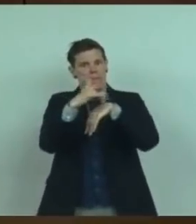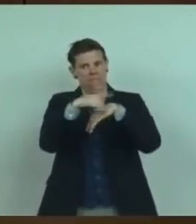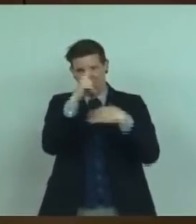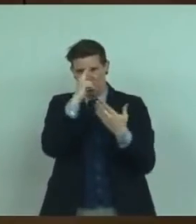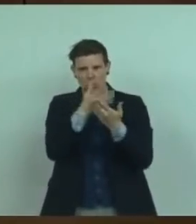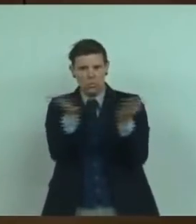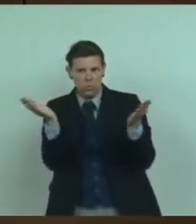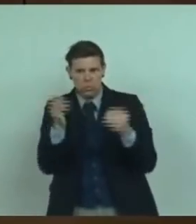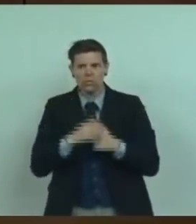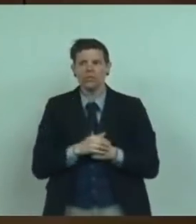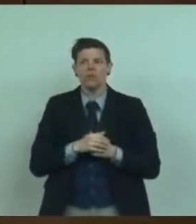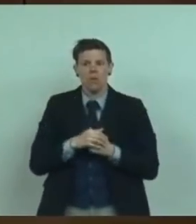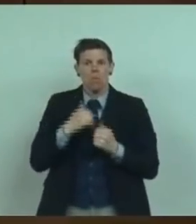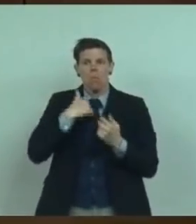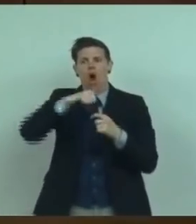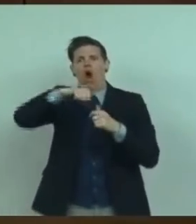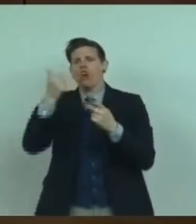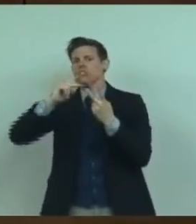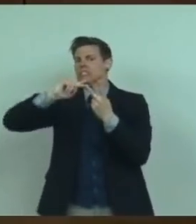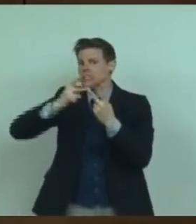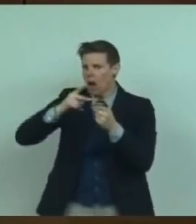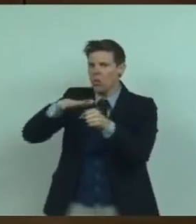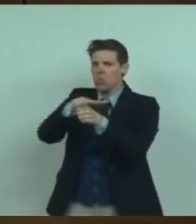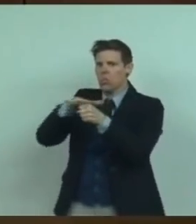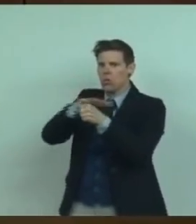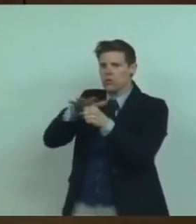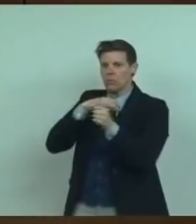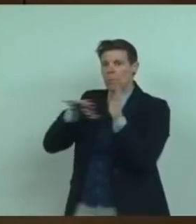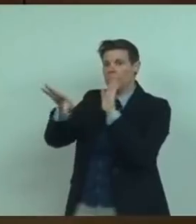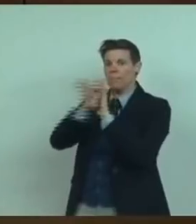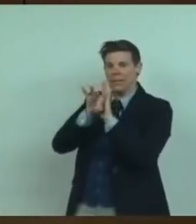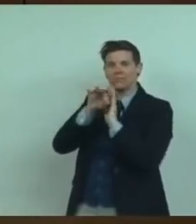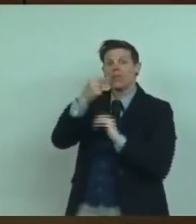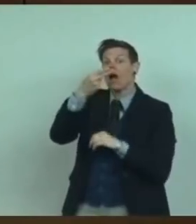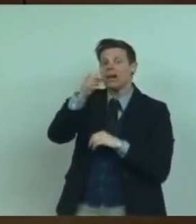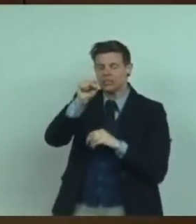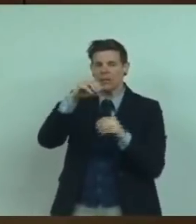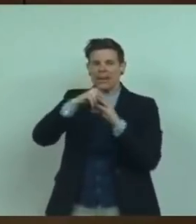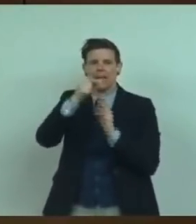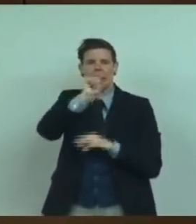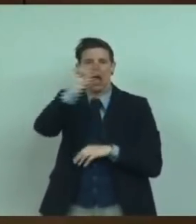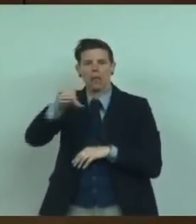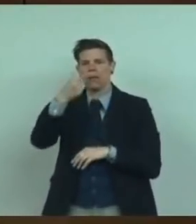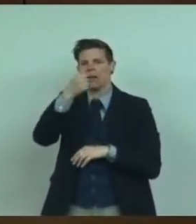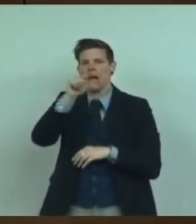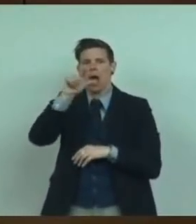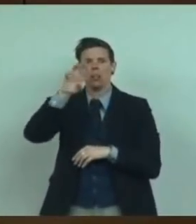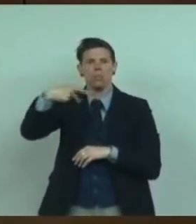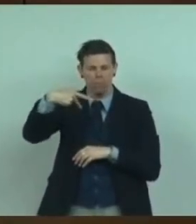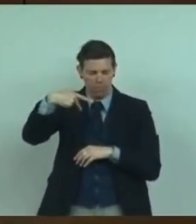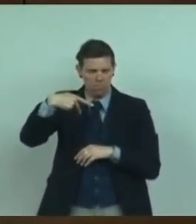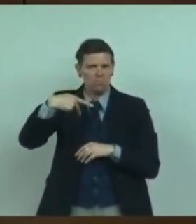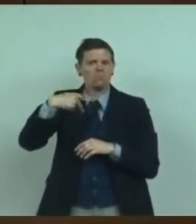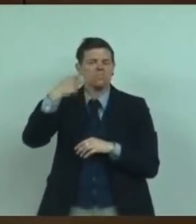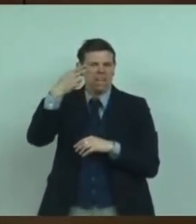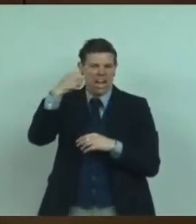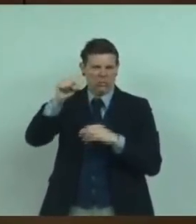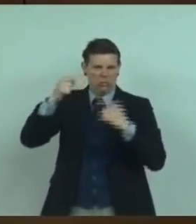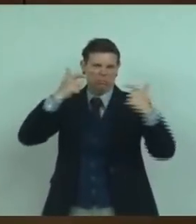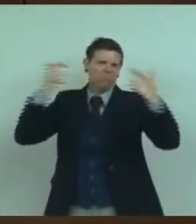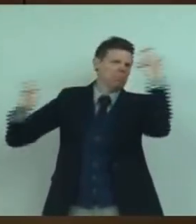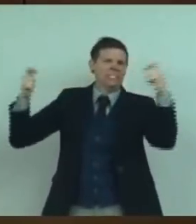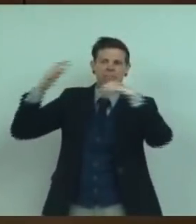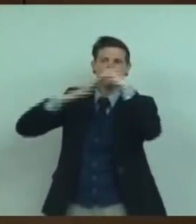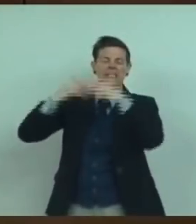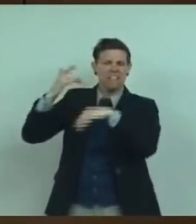also be available for step-down hospital care. So why is the Army Corps of Engineers involved? Well, they have to do the construction